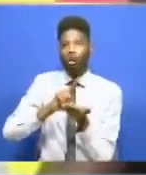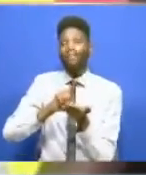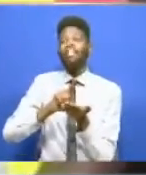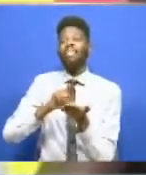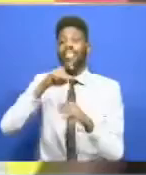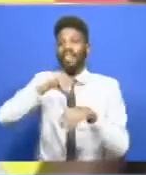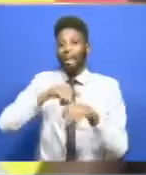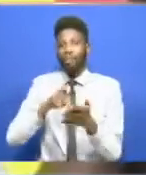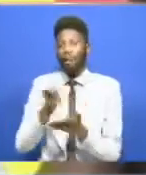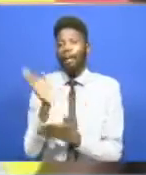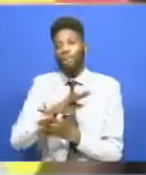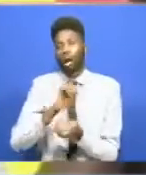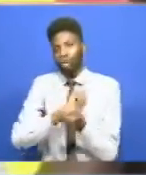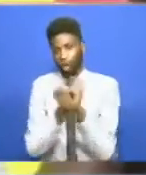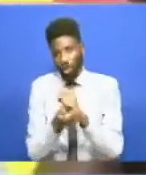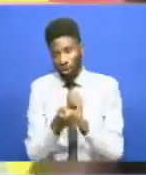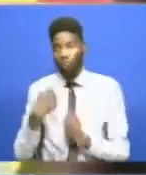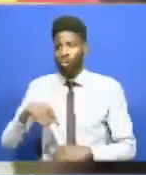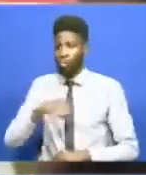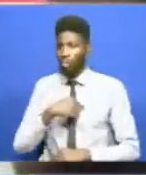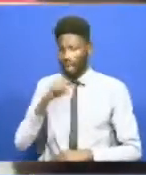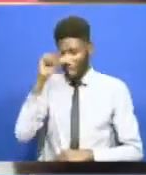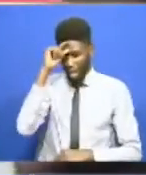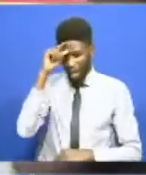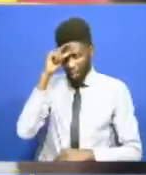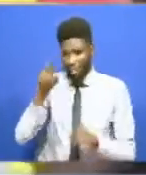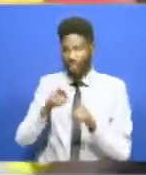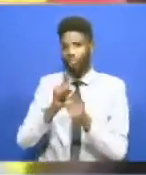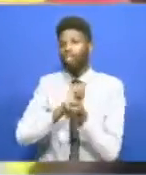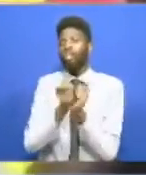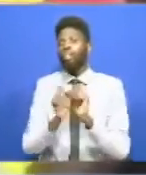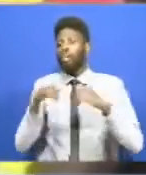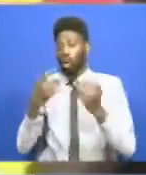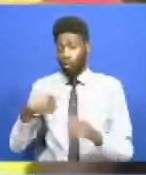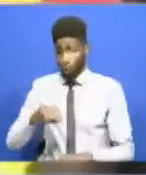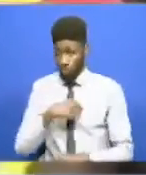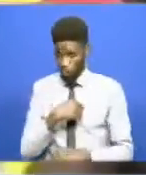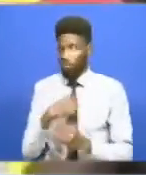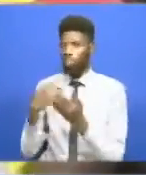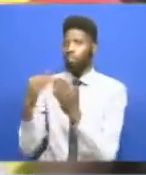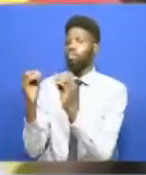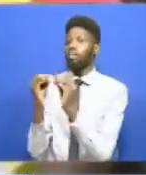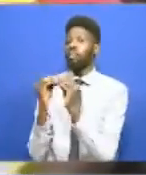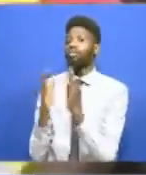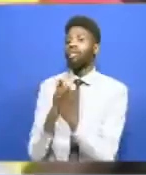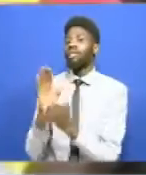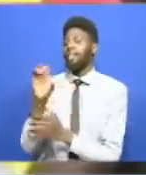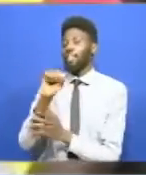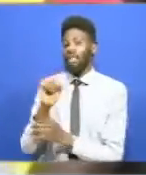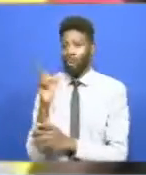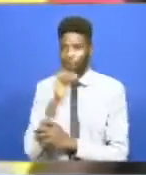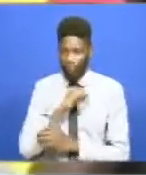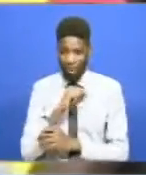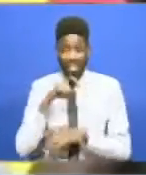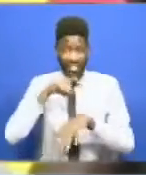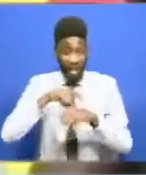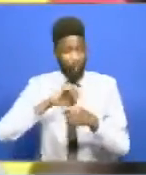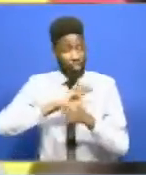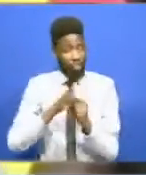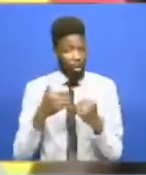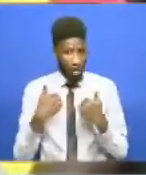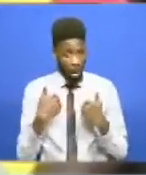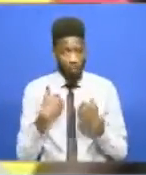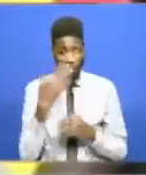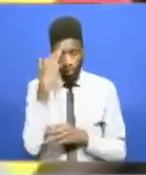So we had a meeting and the CS directed that throughout this COVID period, for as long as COVID remains as it is, because numbers